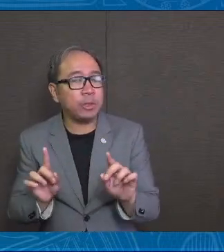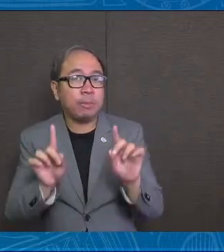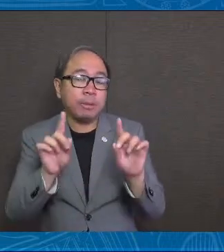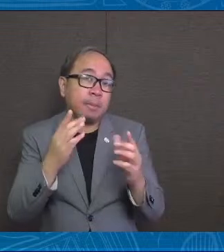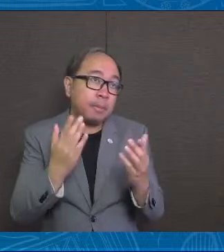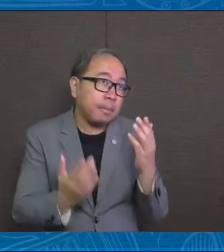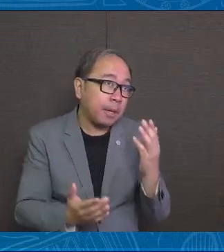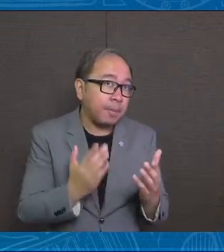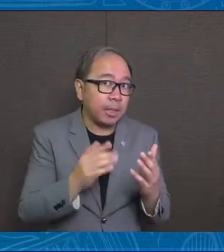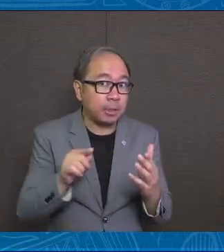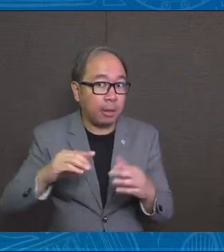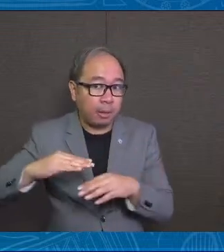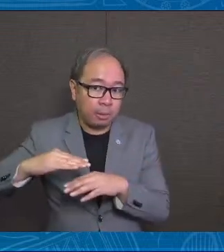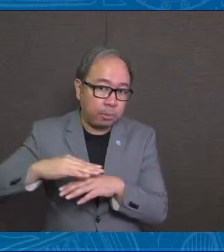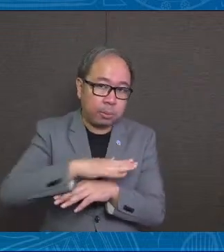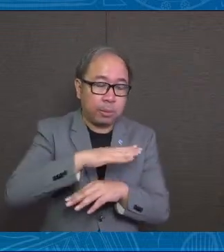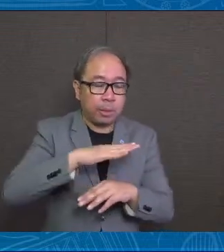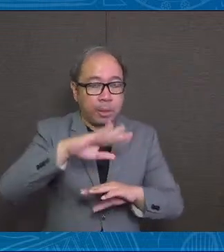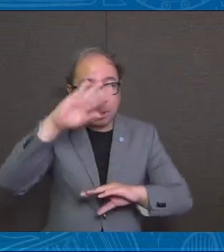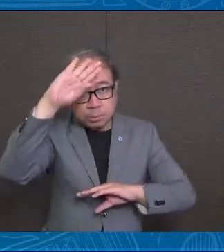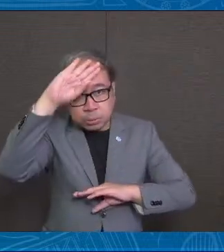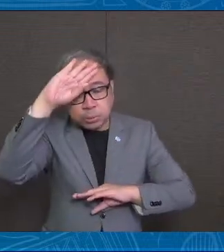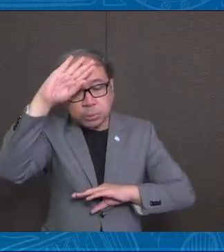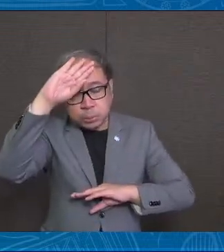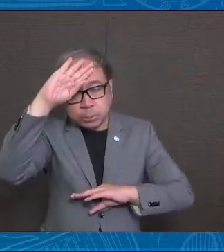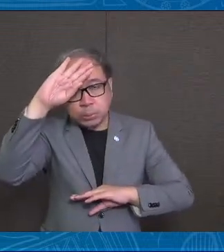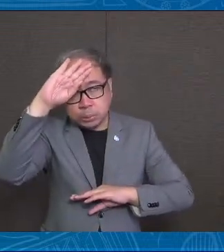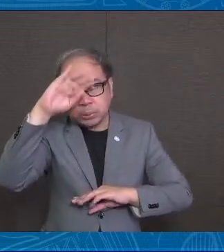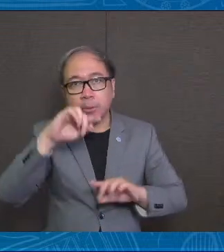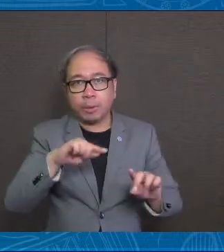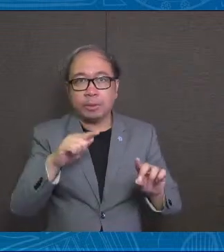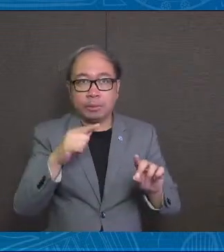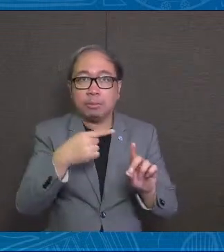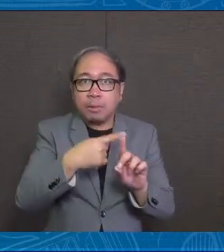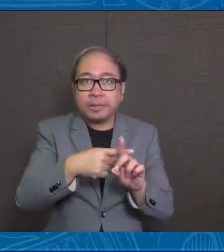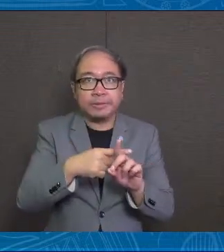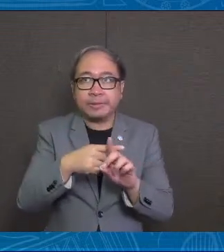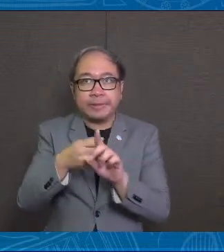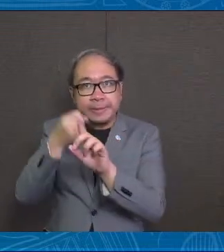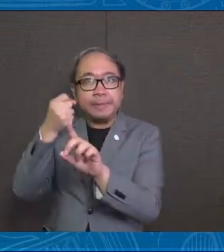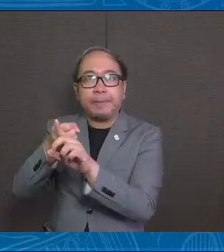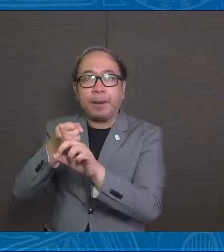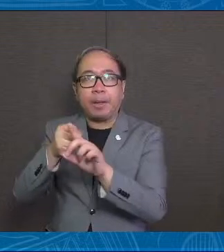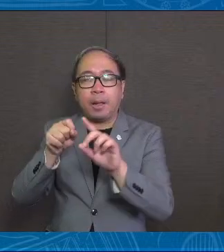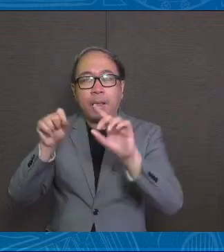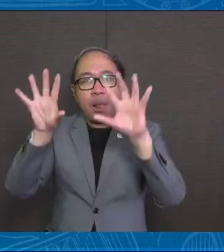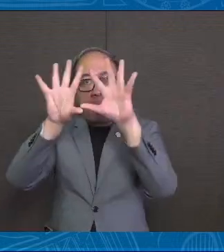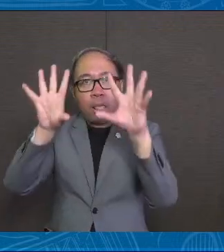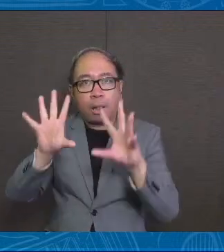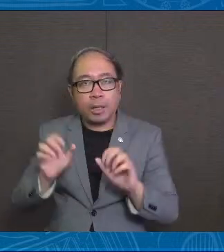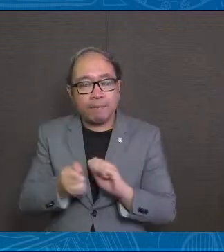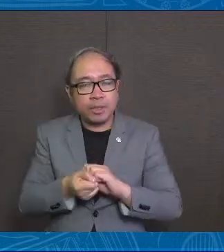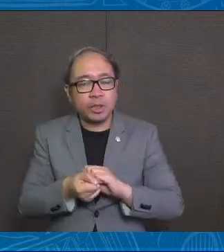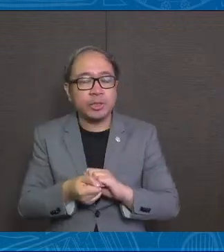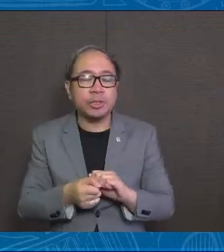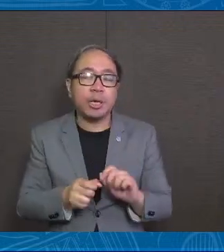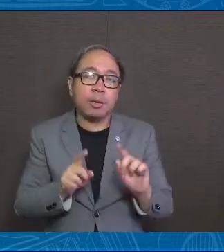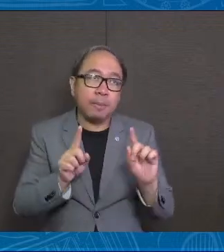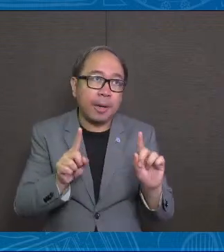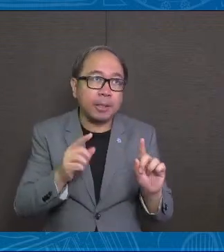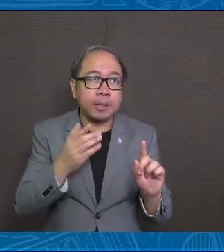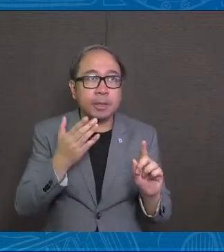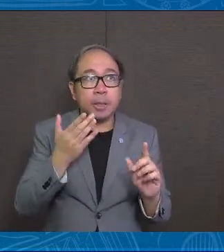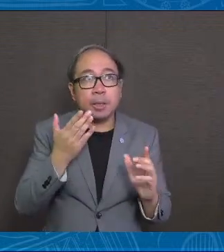severe illness and climate change effects. What we are thinking, let's